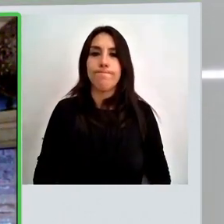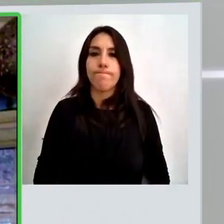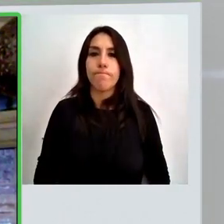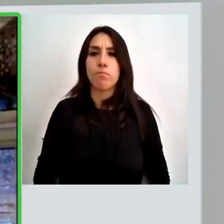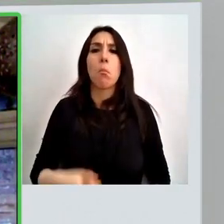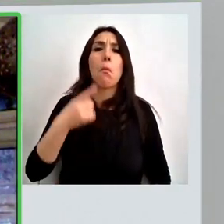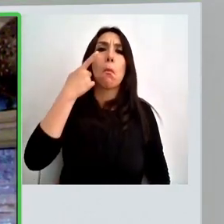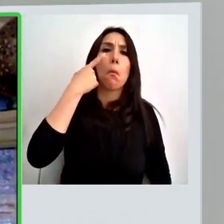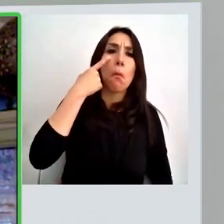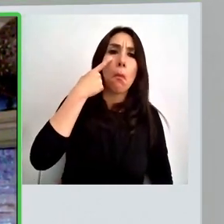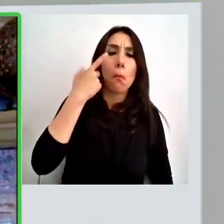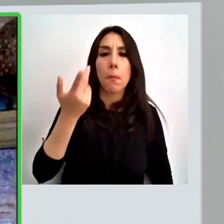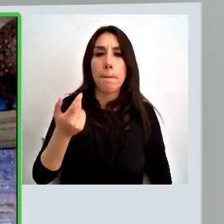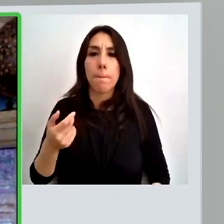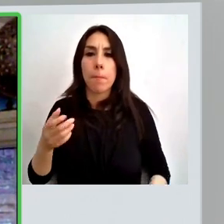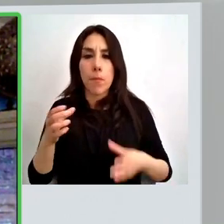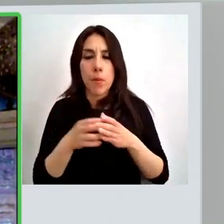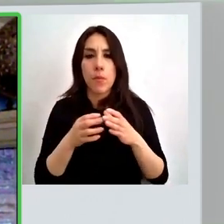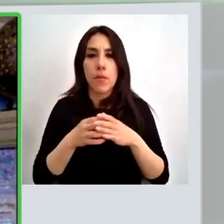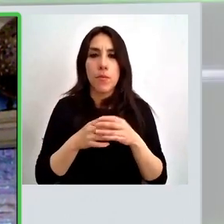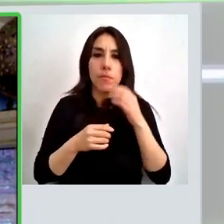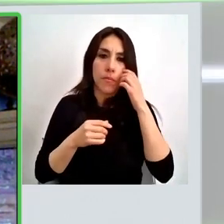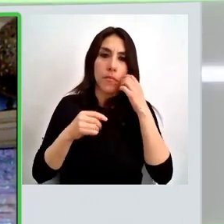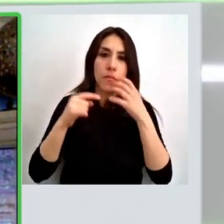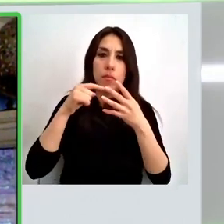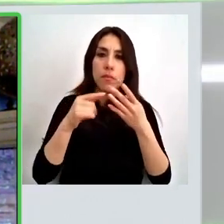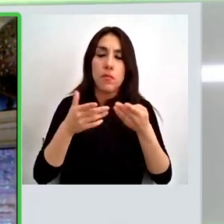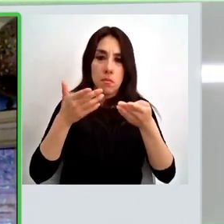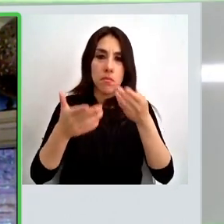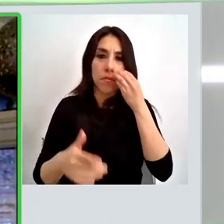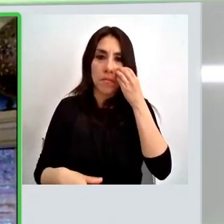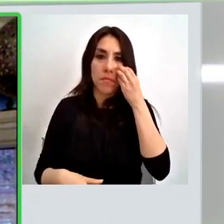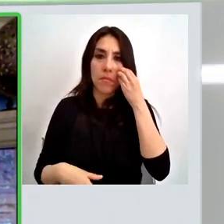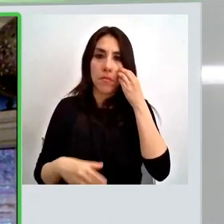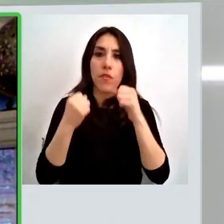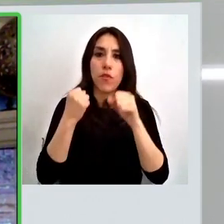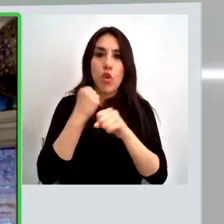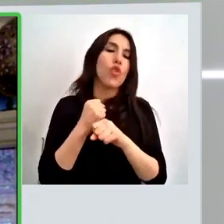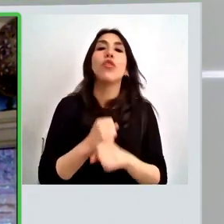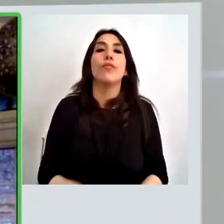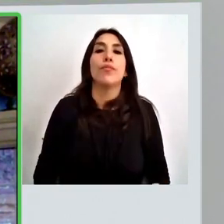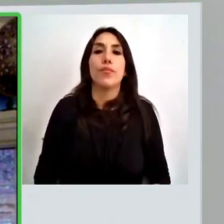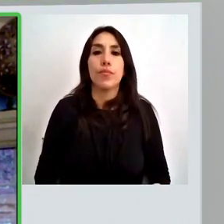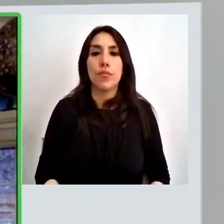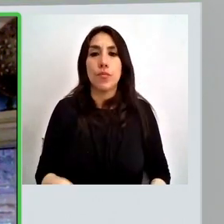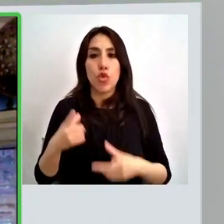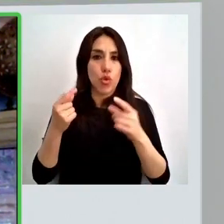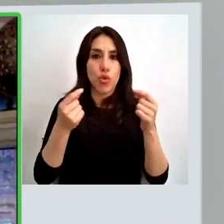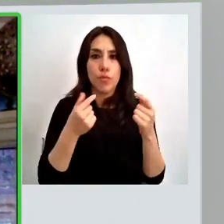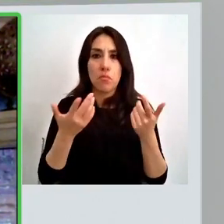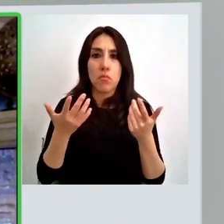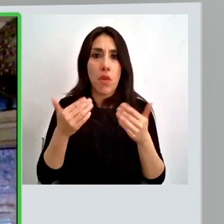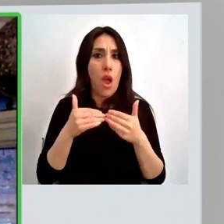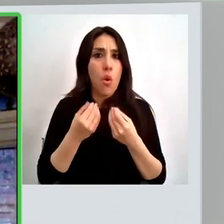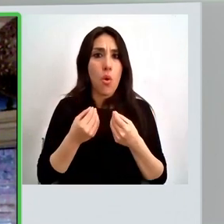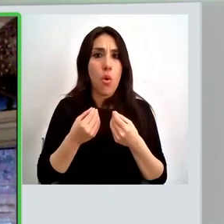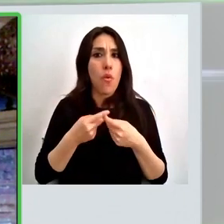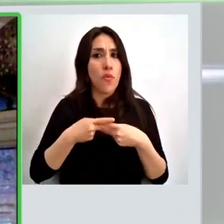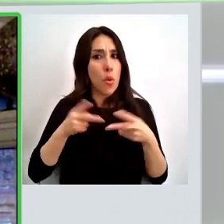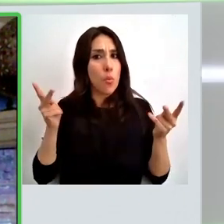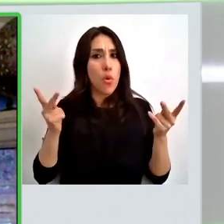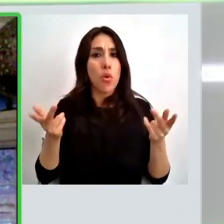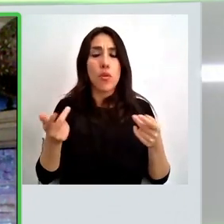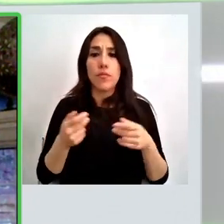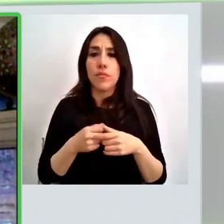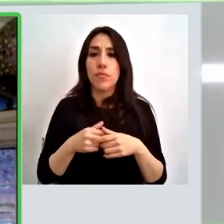many other public organisations have created their own employee resource groups. Another example in